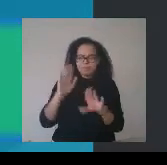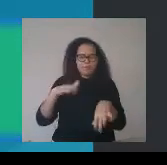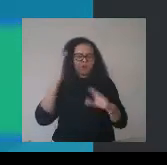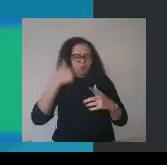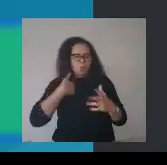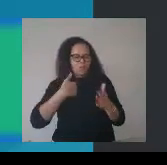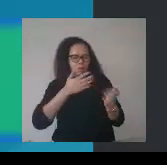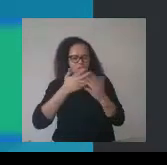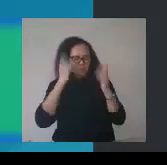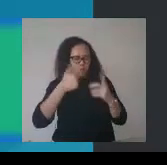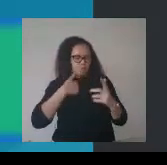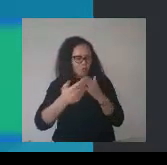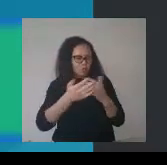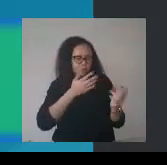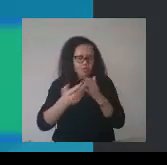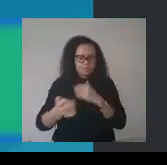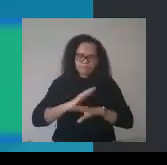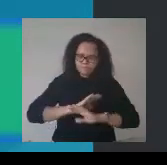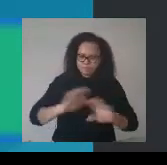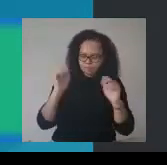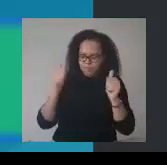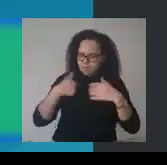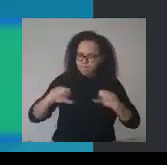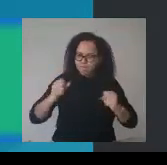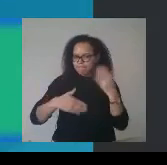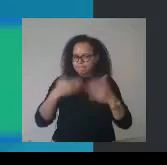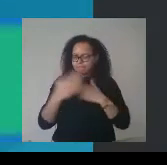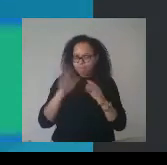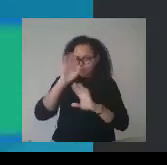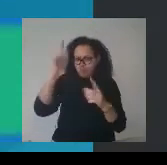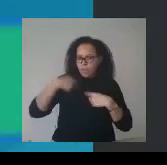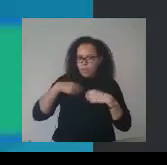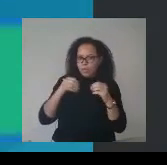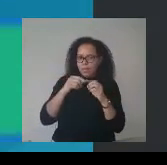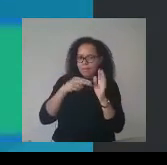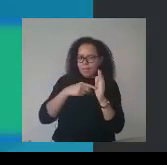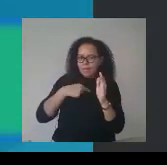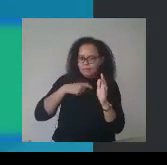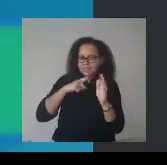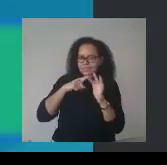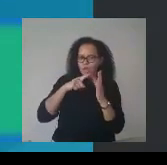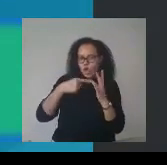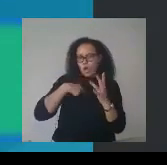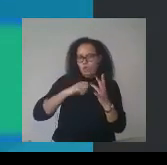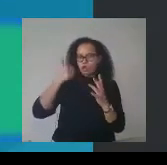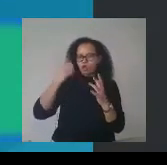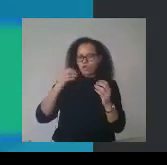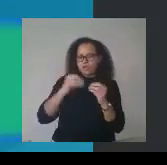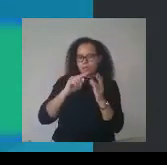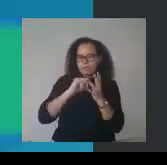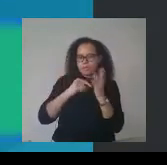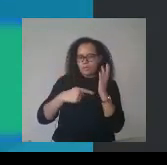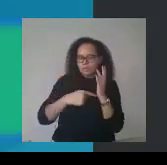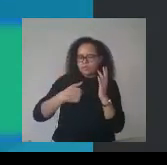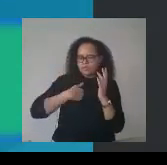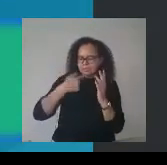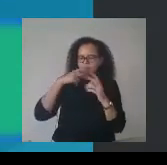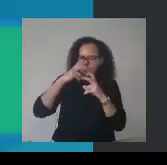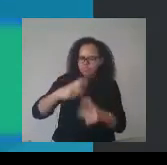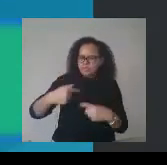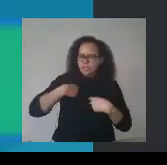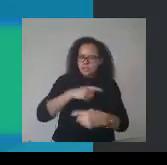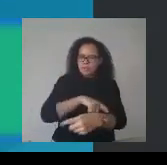You're okay. Good. Brilliant. In that case, let's just get going. So, hi everyone. I'm Ben. I'm the CEO of Good Boost. My background is in musculoskeletal research. I'm